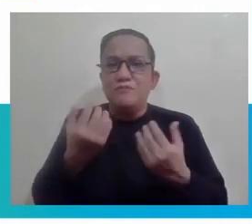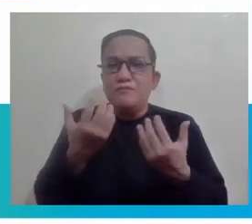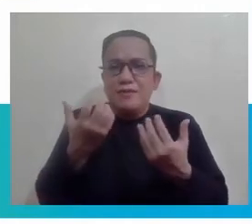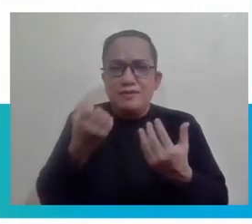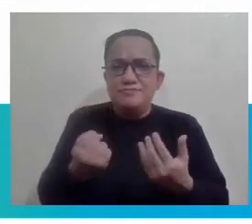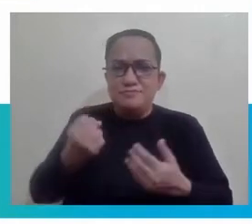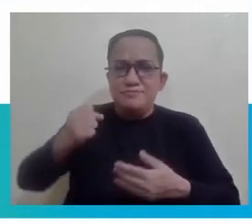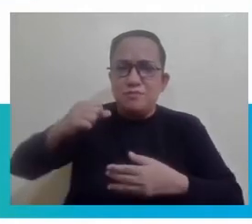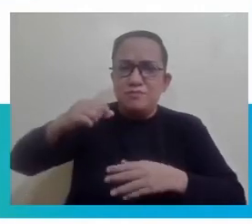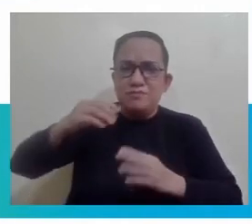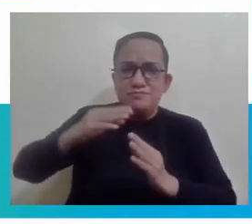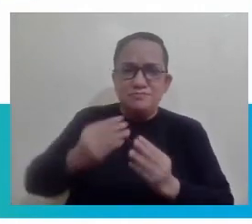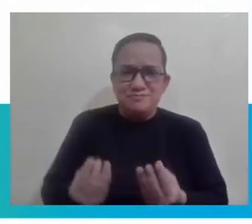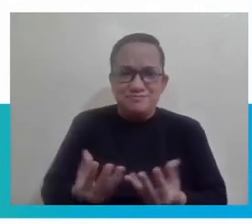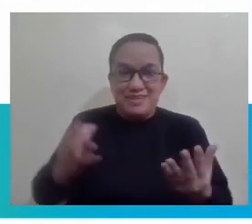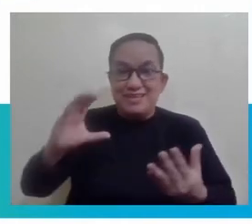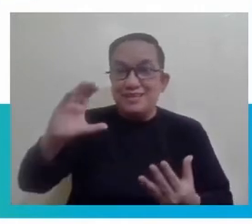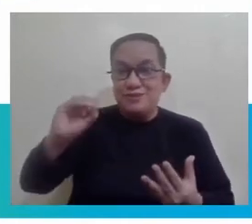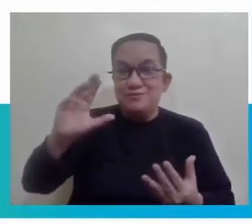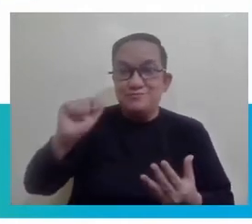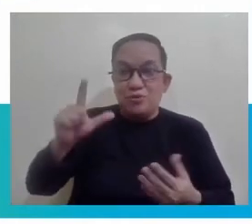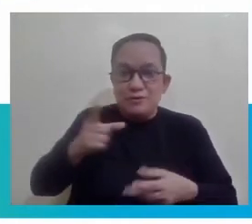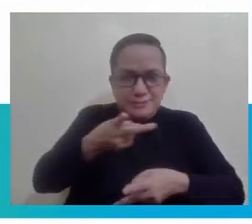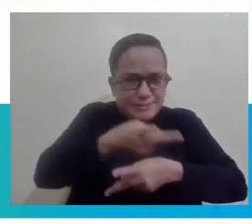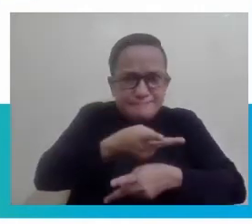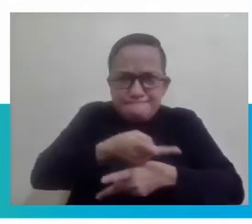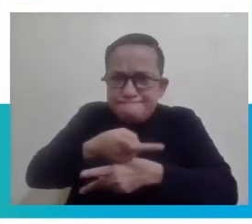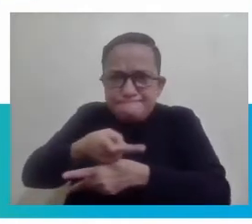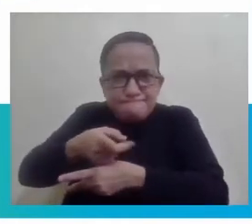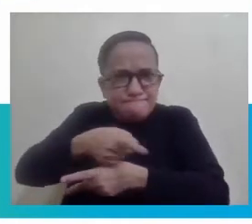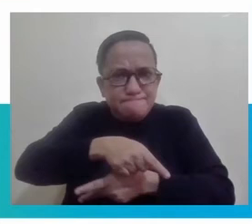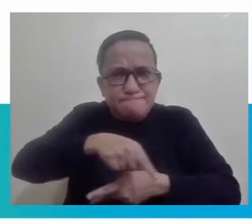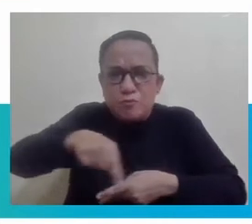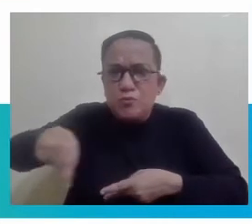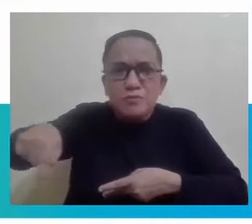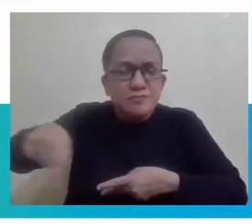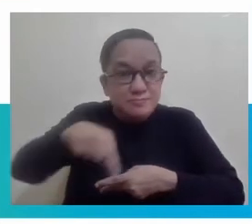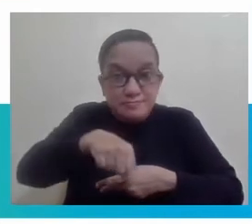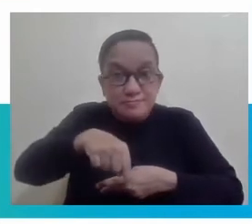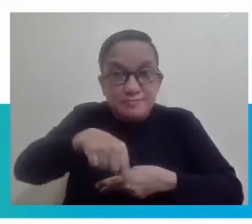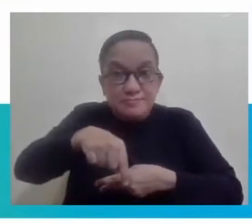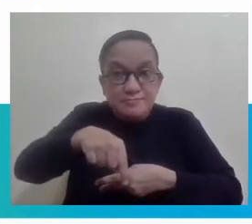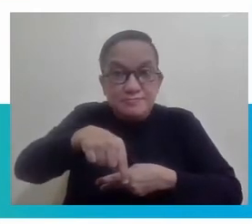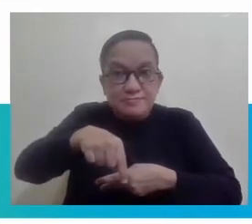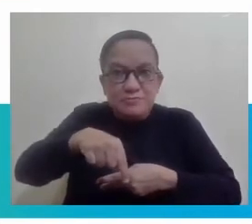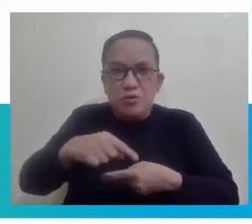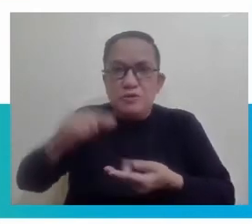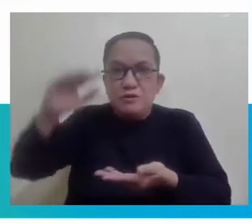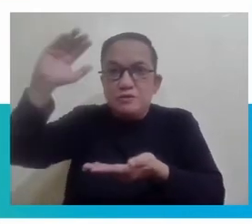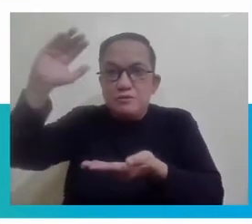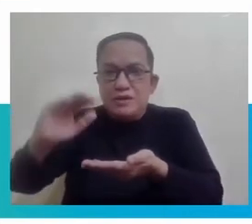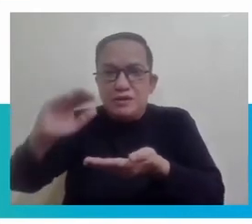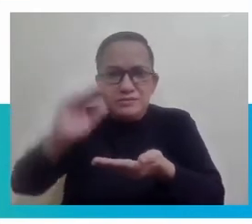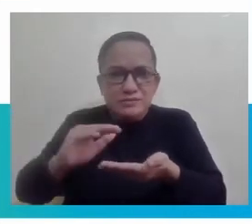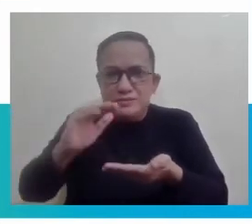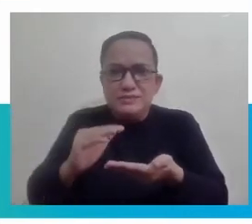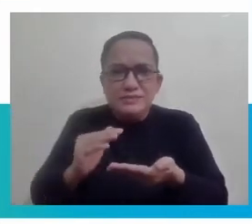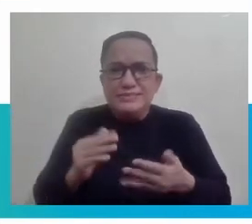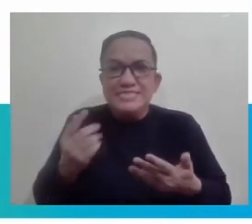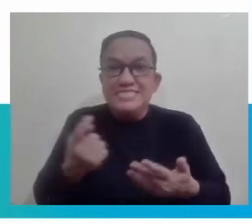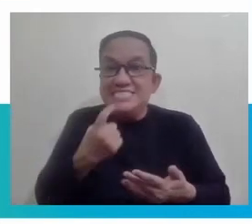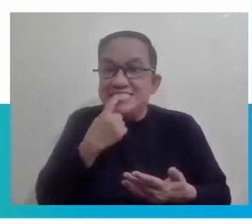partnership has been expanded to include the reduction of marine plastic pollution. Our partnership